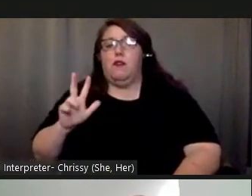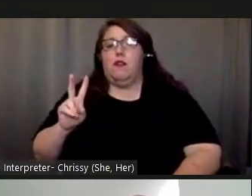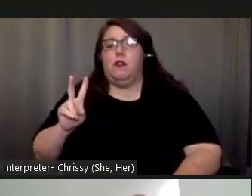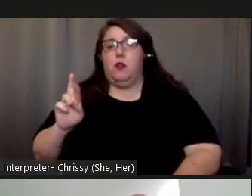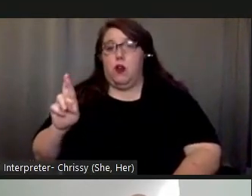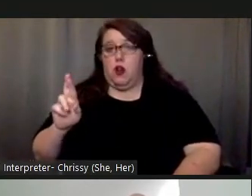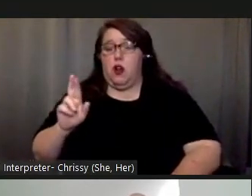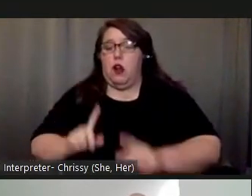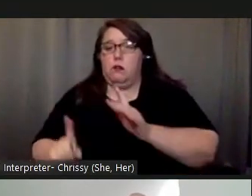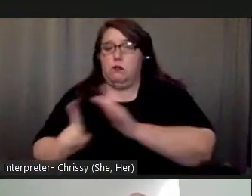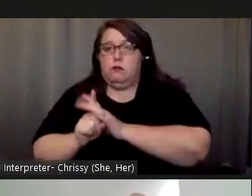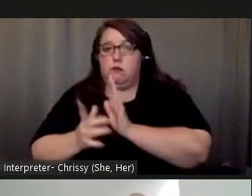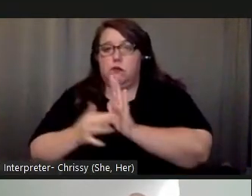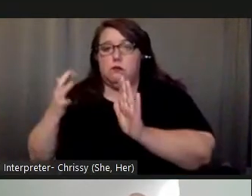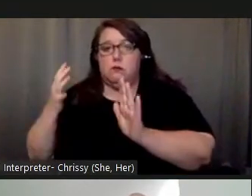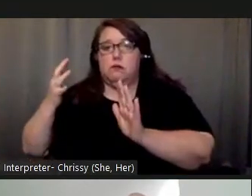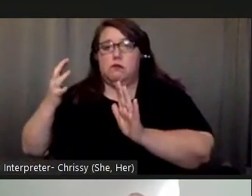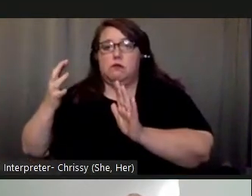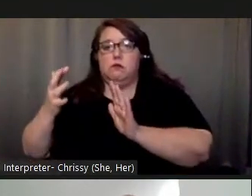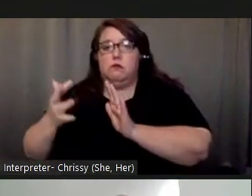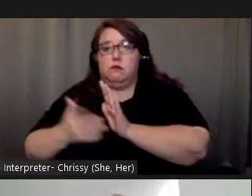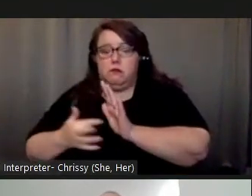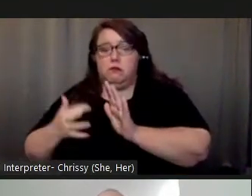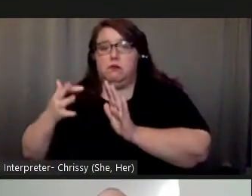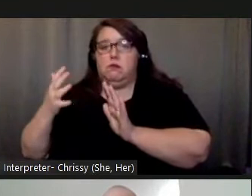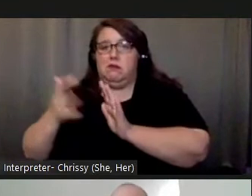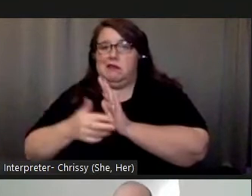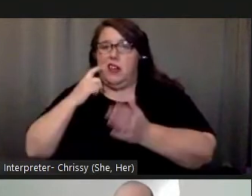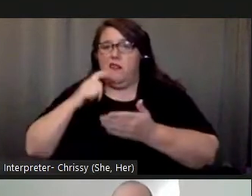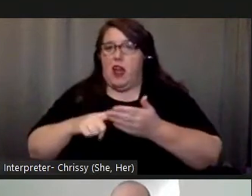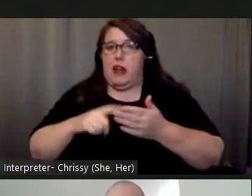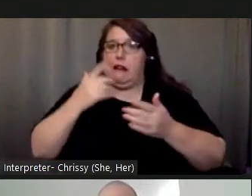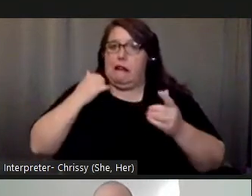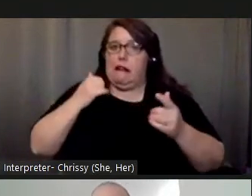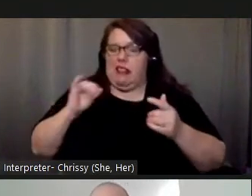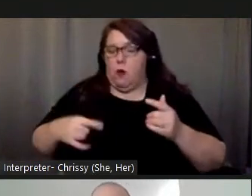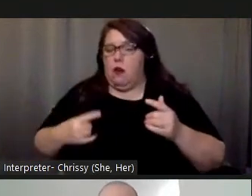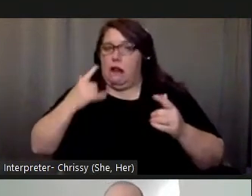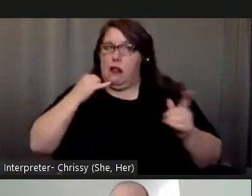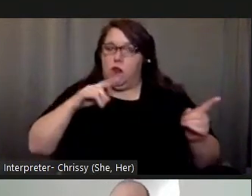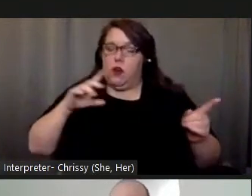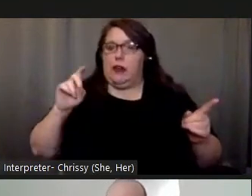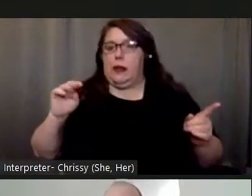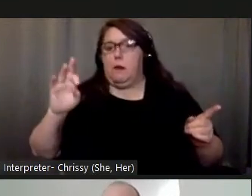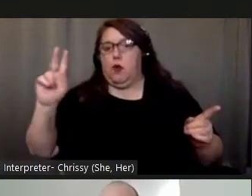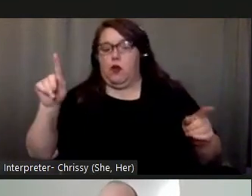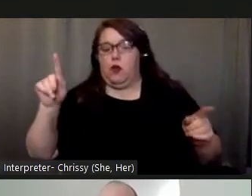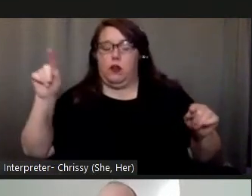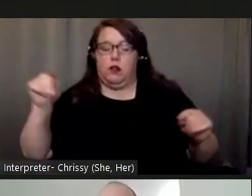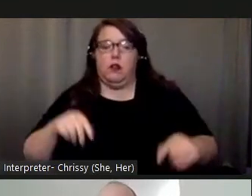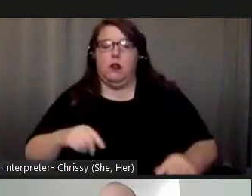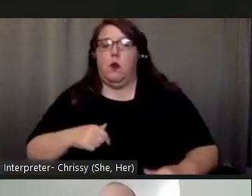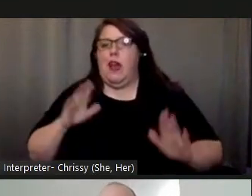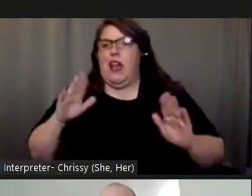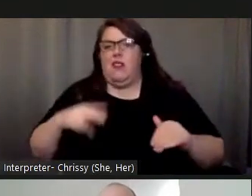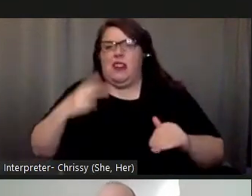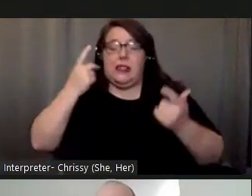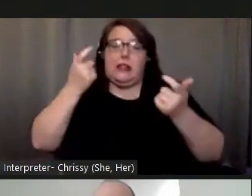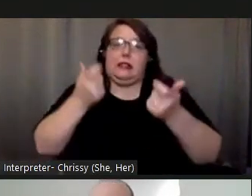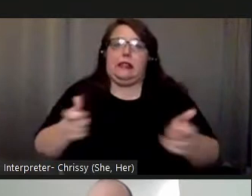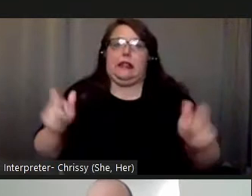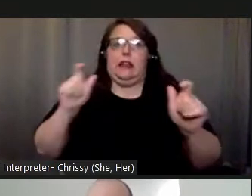L452R variant under investigation that's been identified in California and Denmark. So at this point, we haven't really seen significant